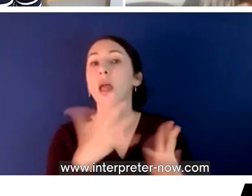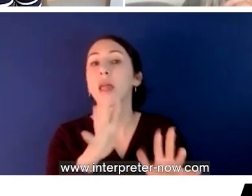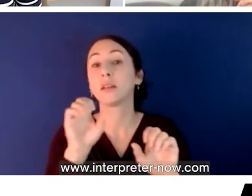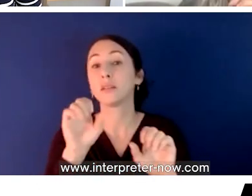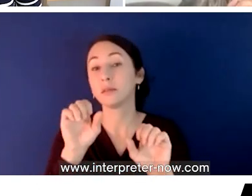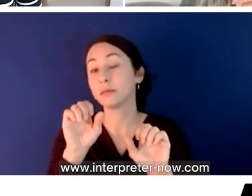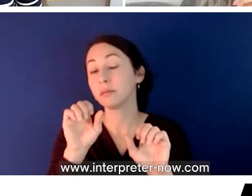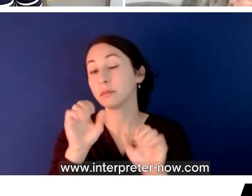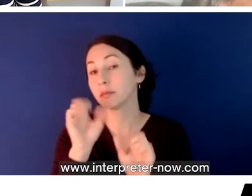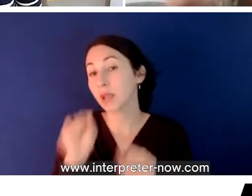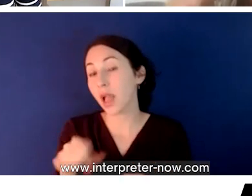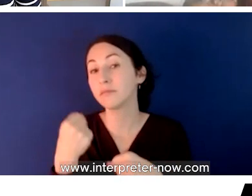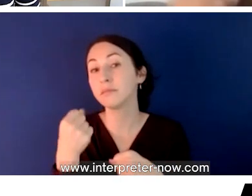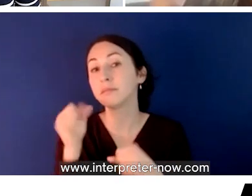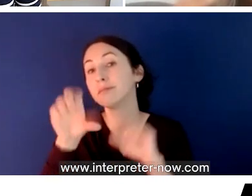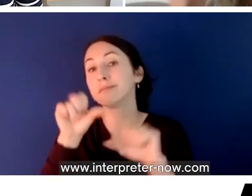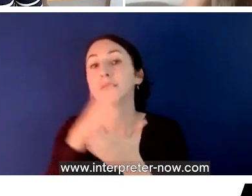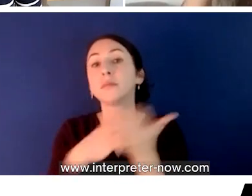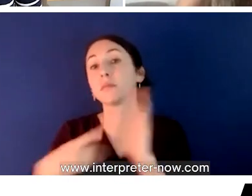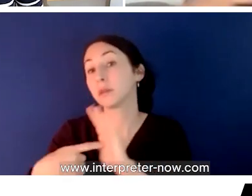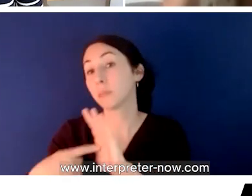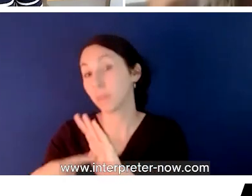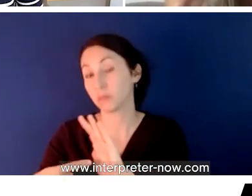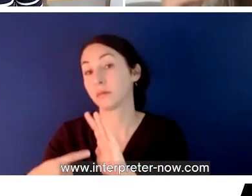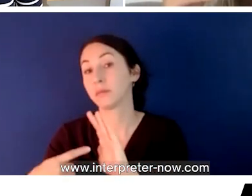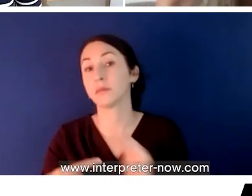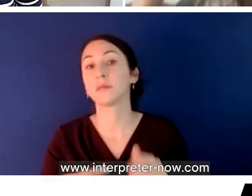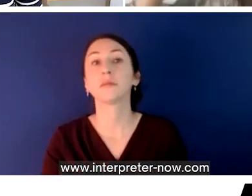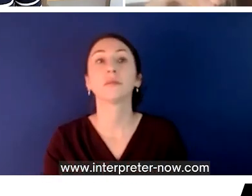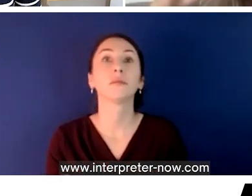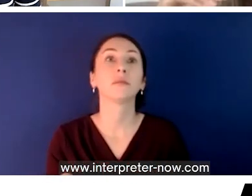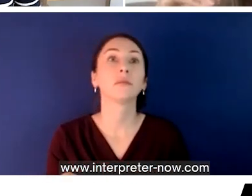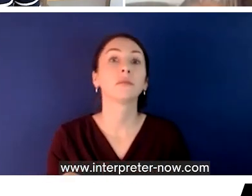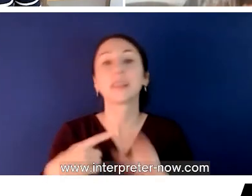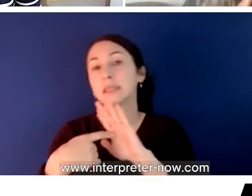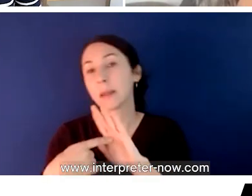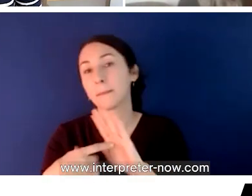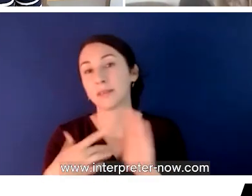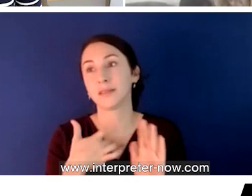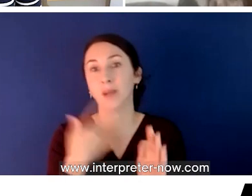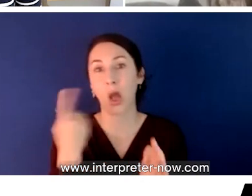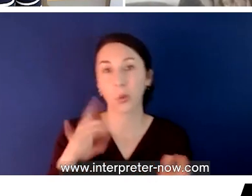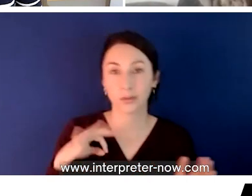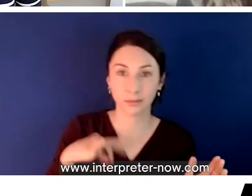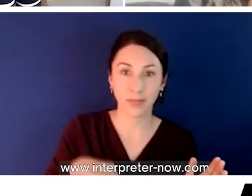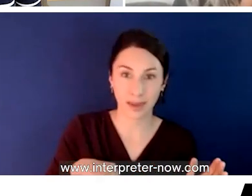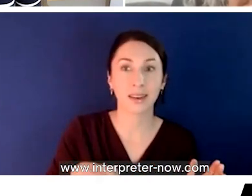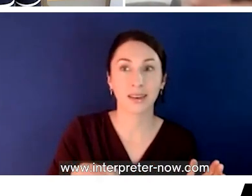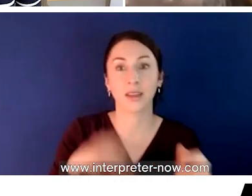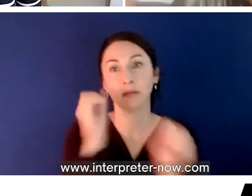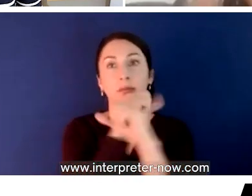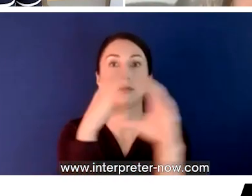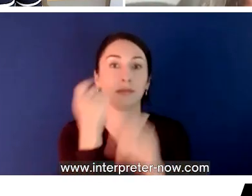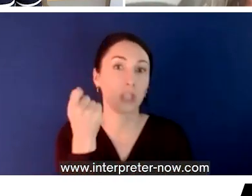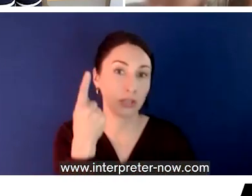maybe give some concrete examples of how things have gotten, because I always feel like something grounded in like, oh no, look, here's an example of how it worked and what